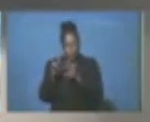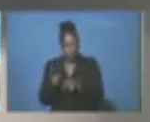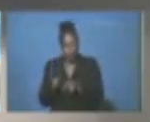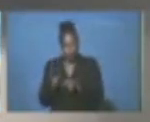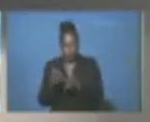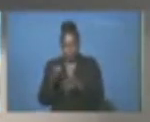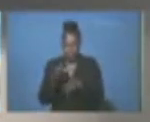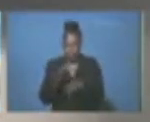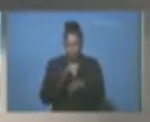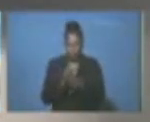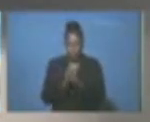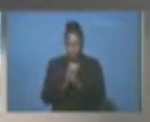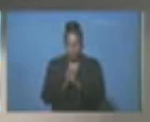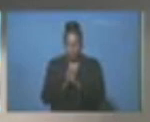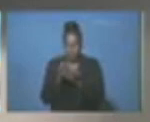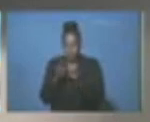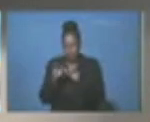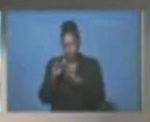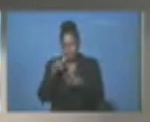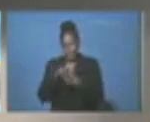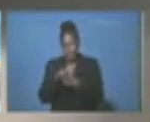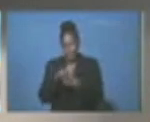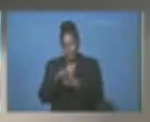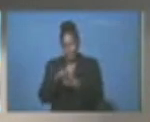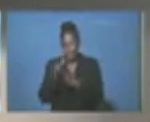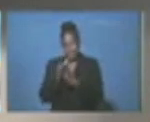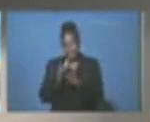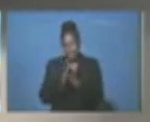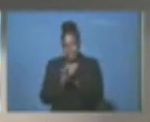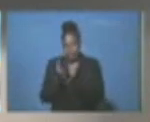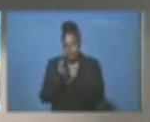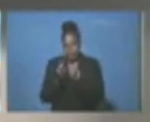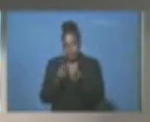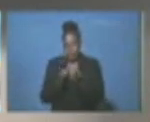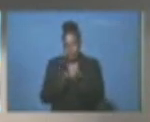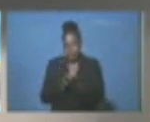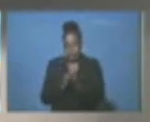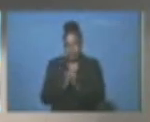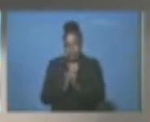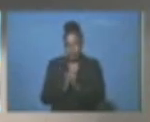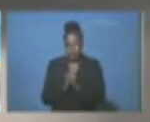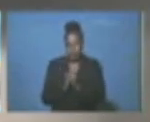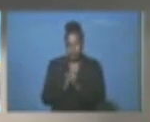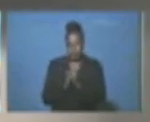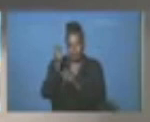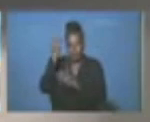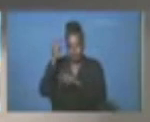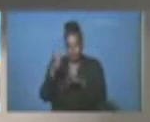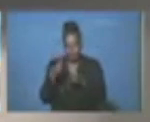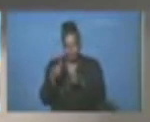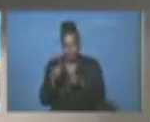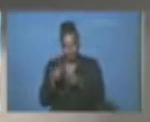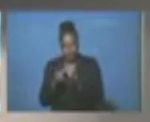are relevant in this legislation being able to be presented before Parliament, he wants to do that. And so he's been given the liberty to do that until